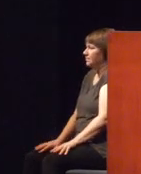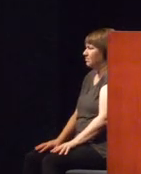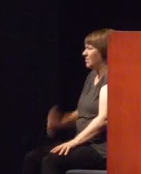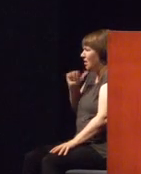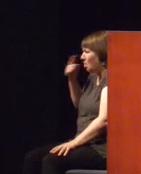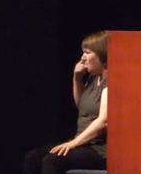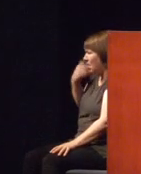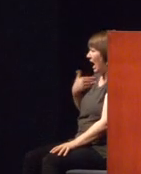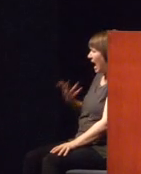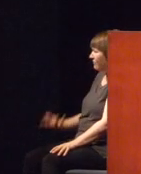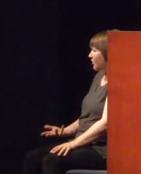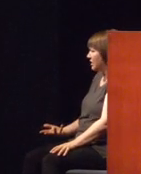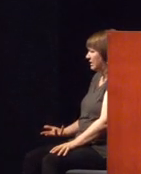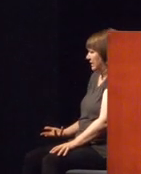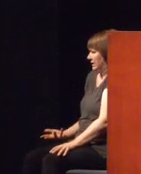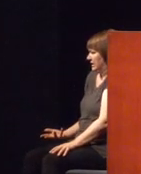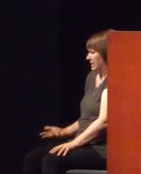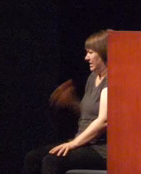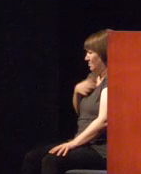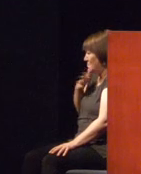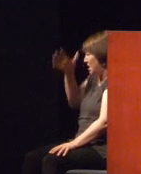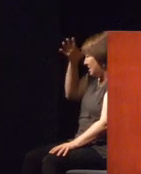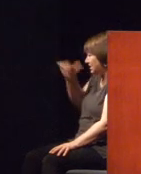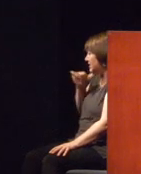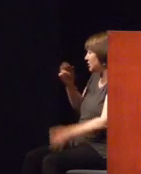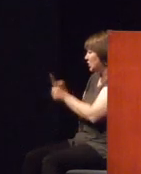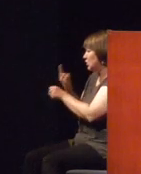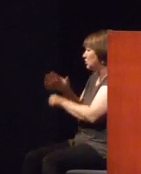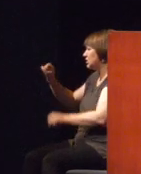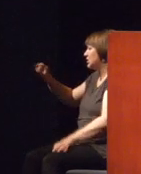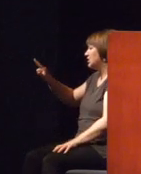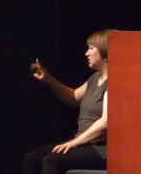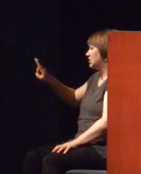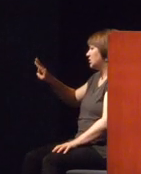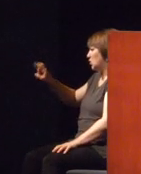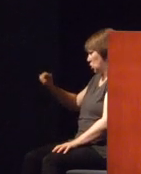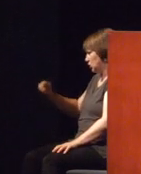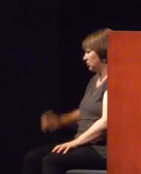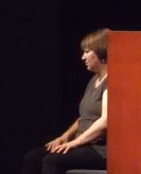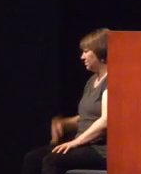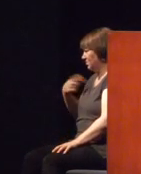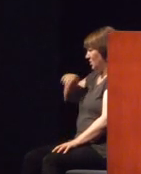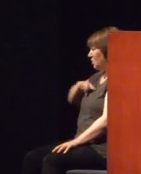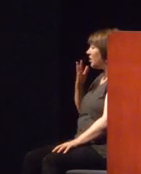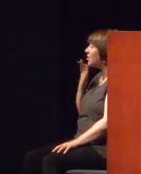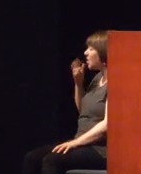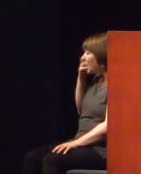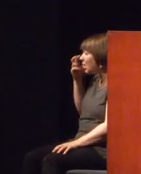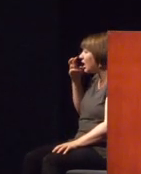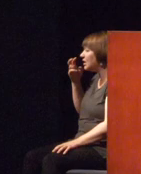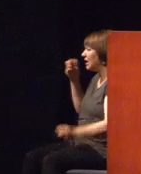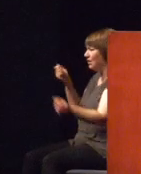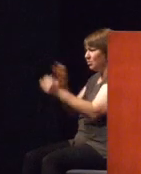I don't think I have a racial story because my parents didn't use racial slurs. So, you know, and we're colorblind. We treat everybody equally.